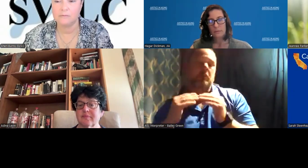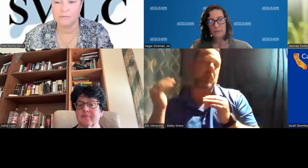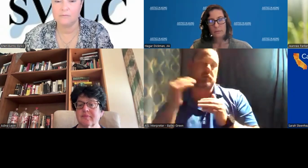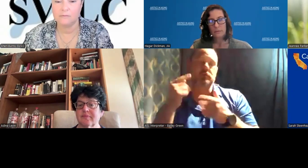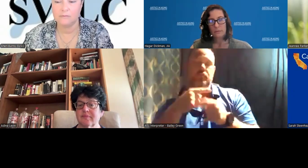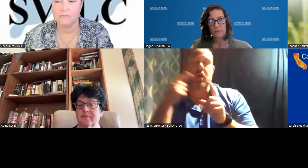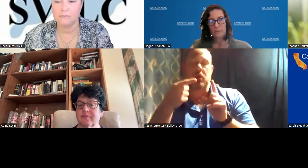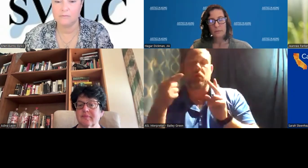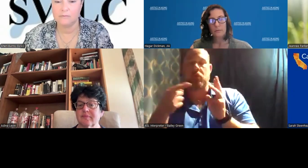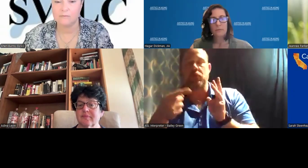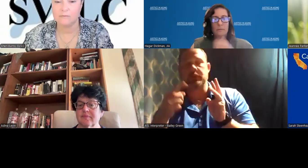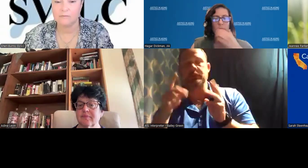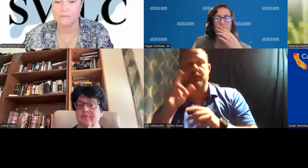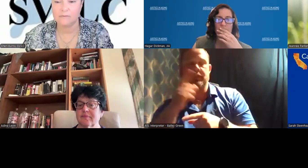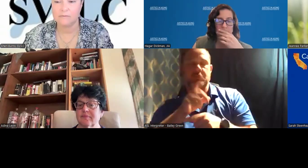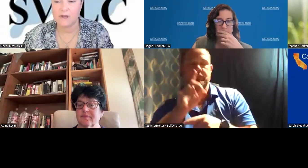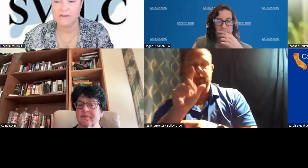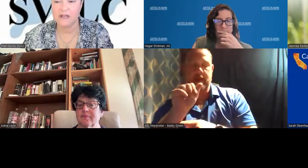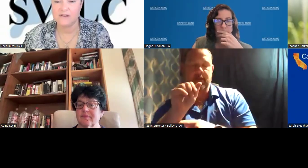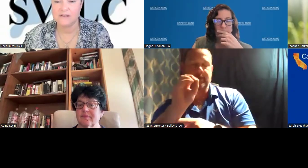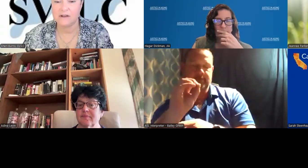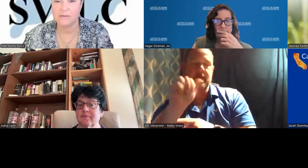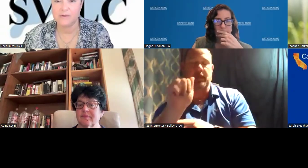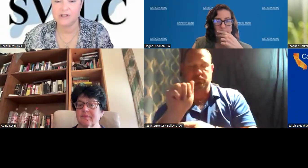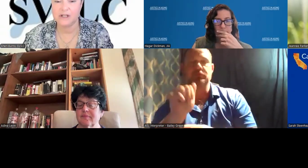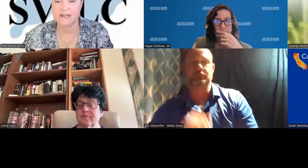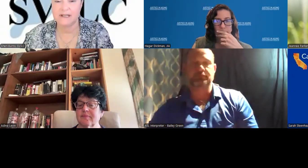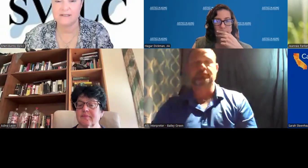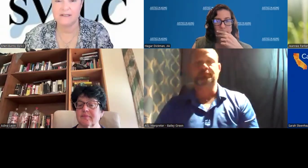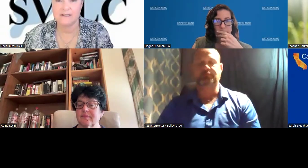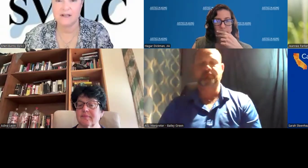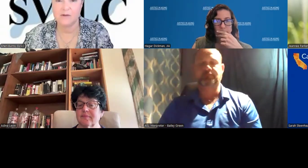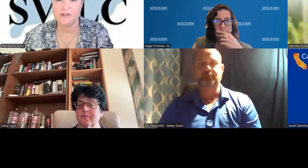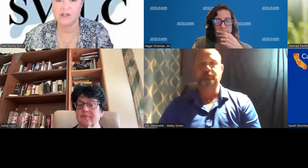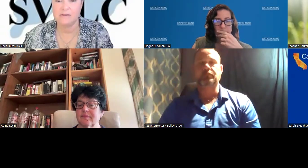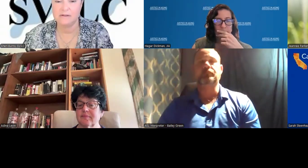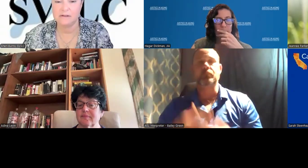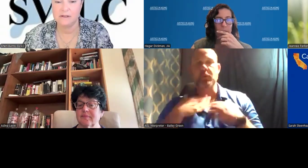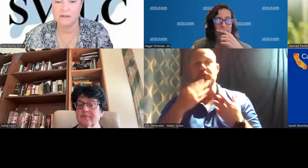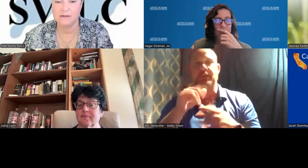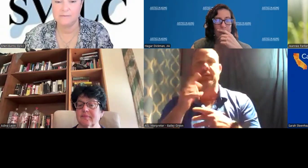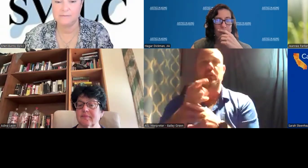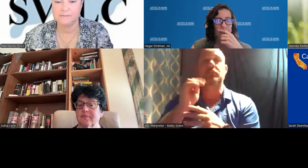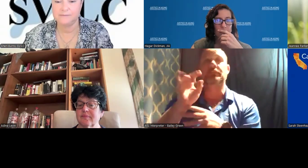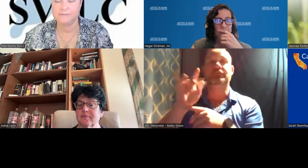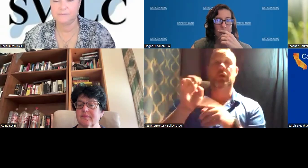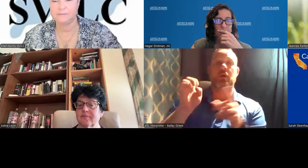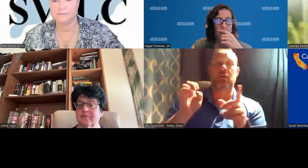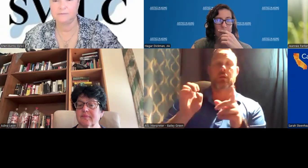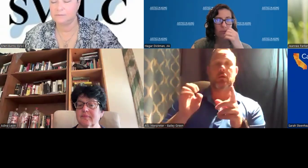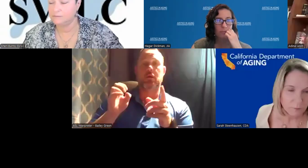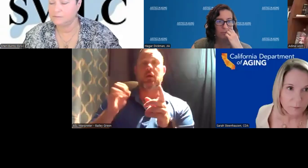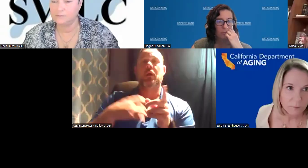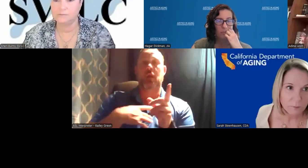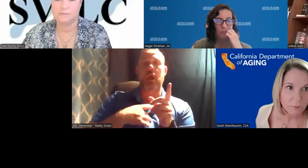are at the day of action. So I hope that helps. I appreciate that. Yes, it does help. Michelle. I like